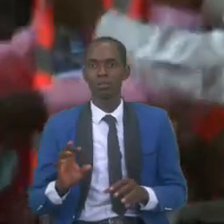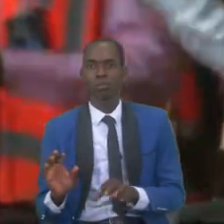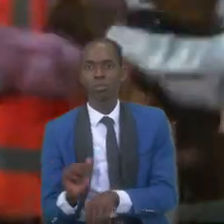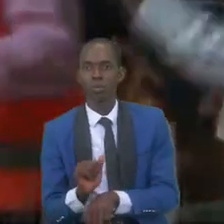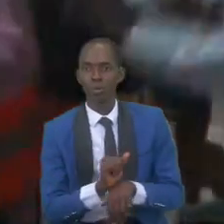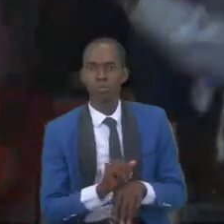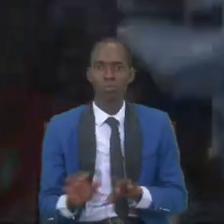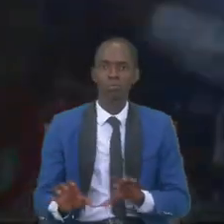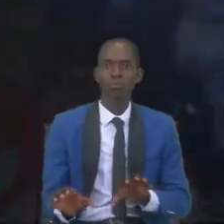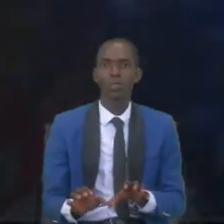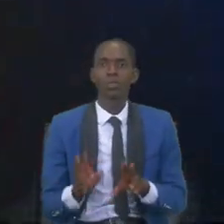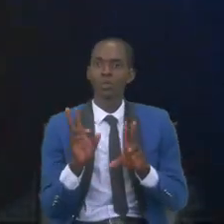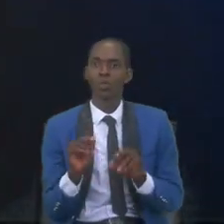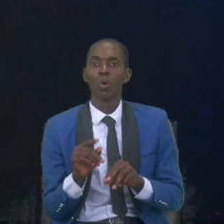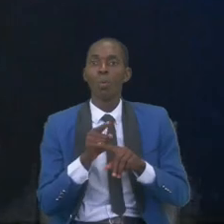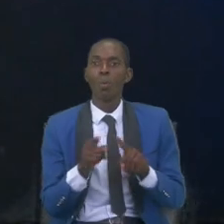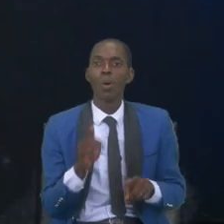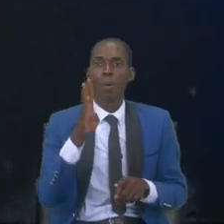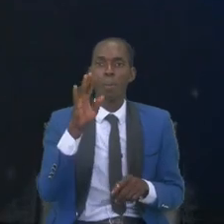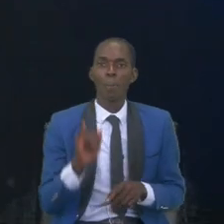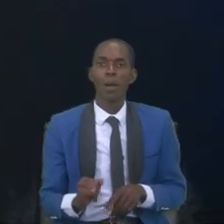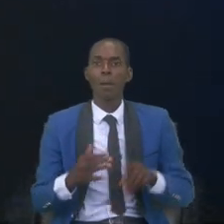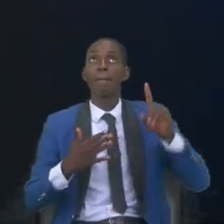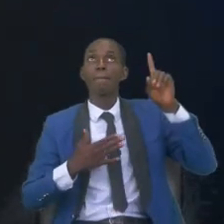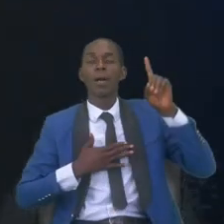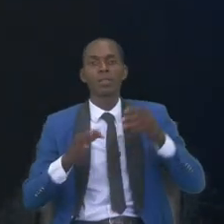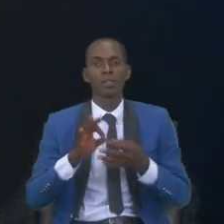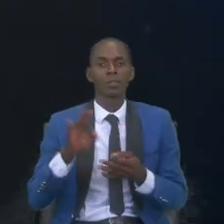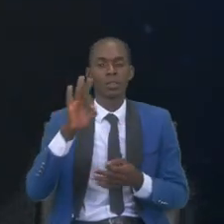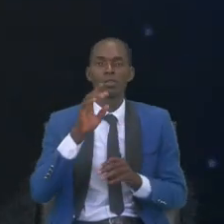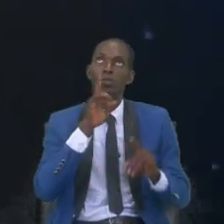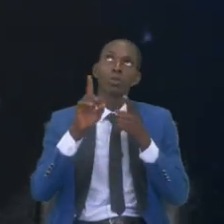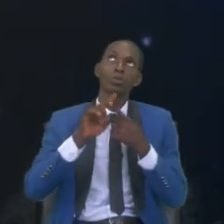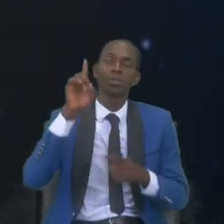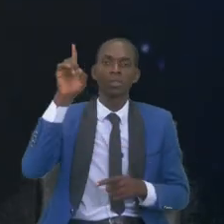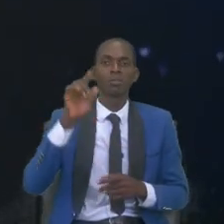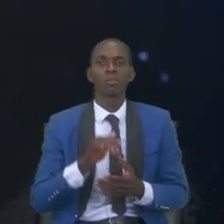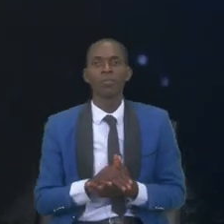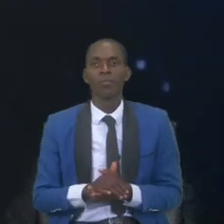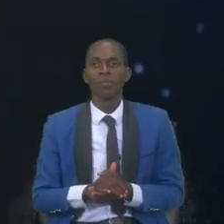but by my spirit. Tell him,